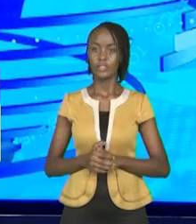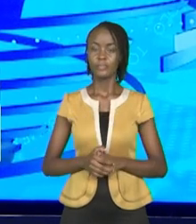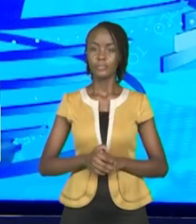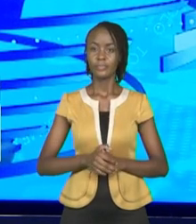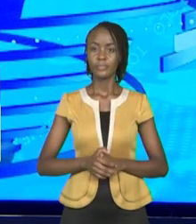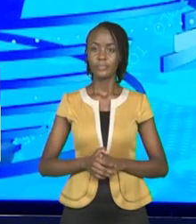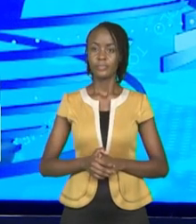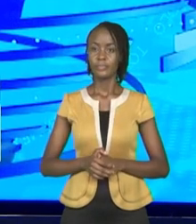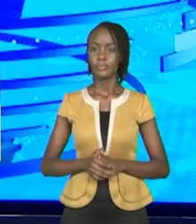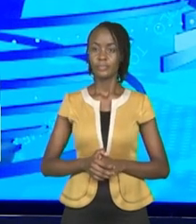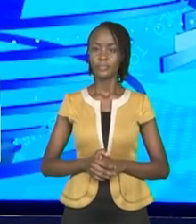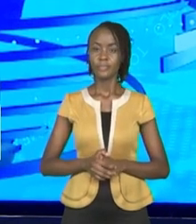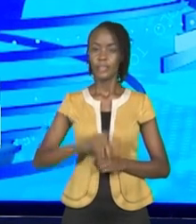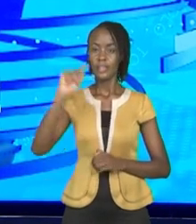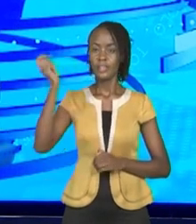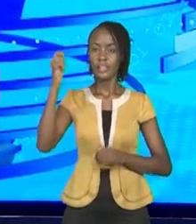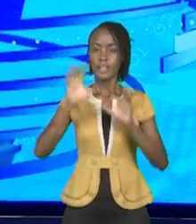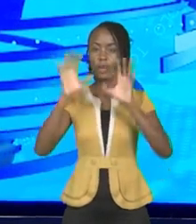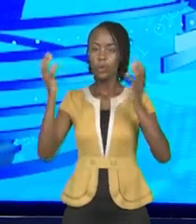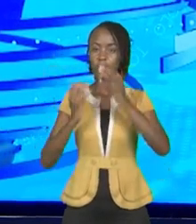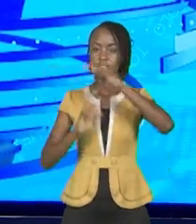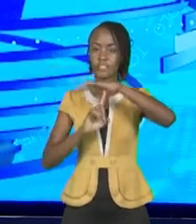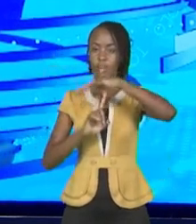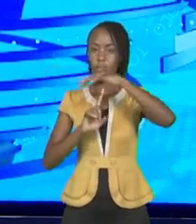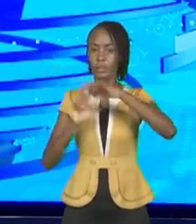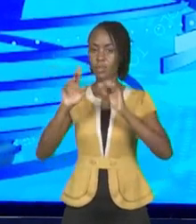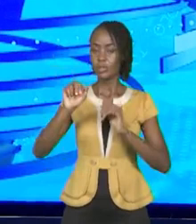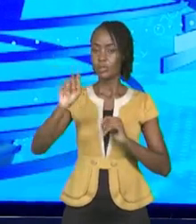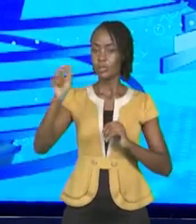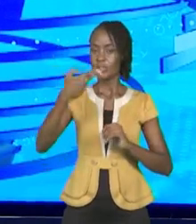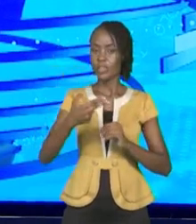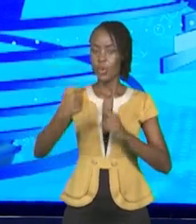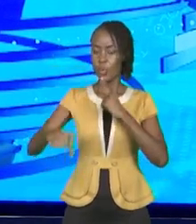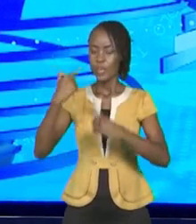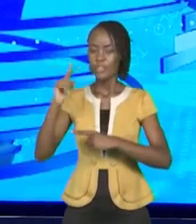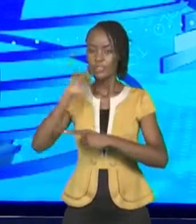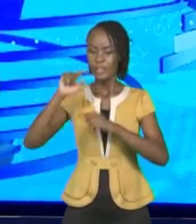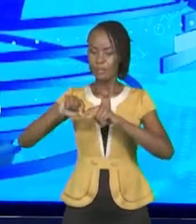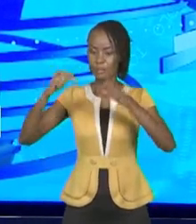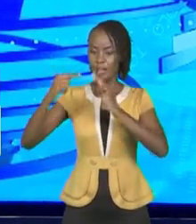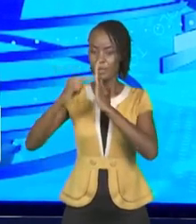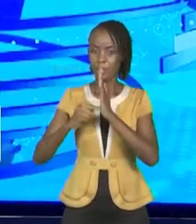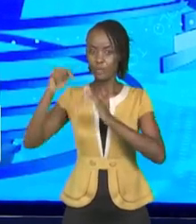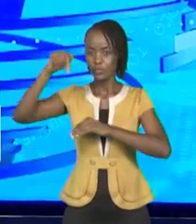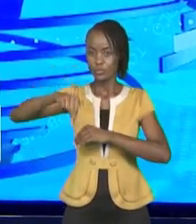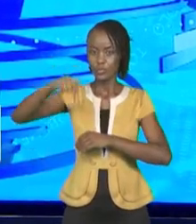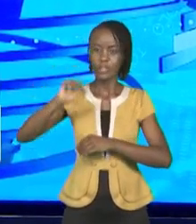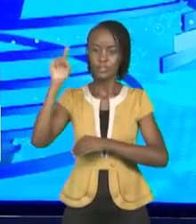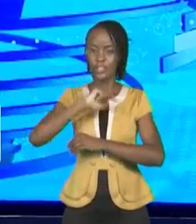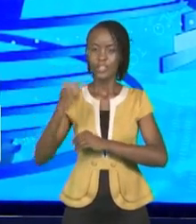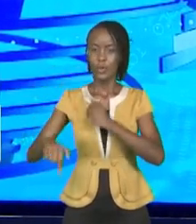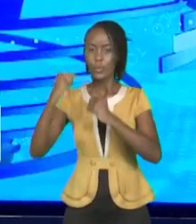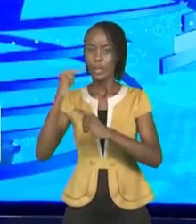Kenya's reigning marathon world champion Ruth Chepng’etich has smashed the half marathon world record in Istanbul today, clocking